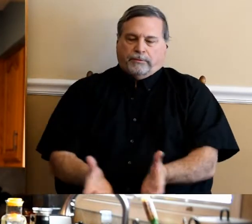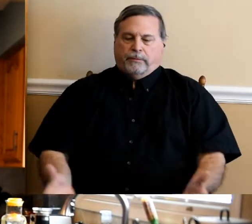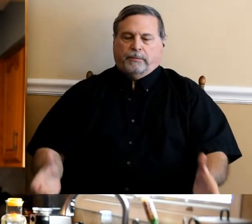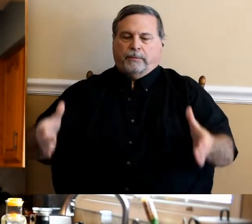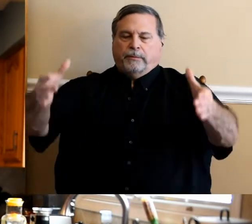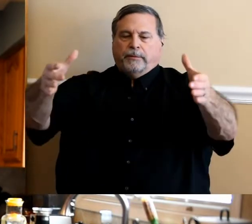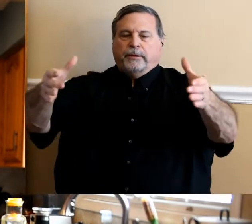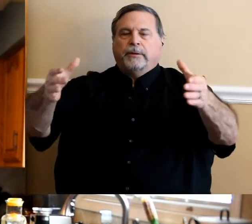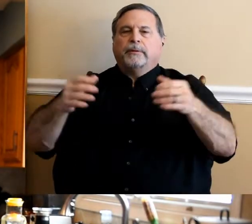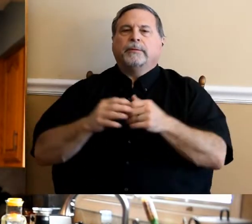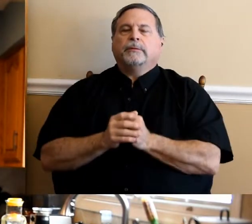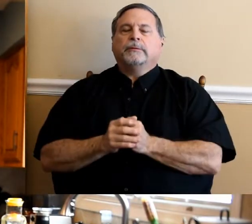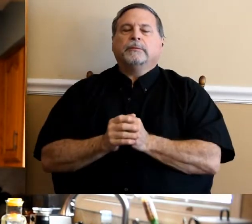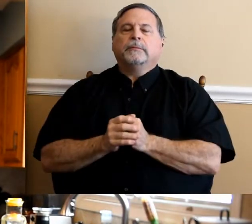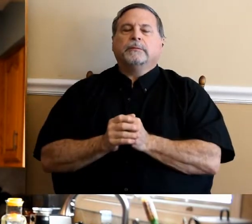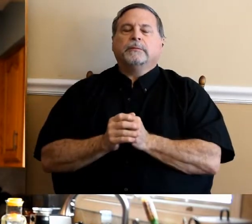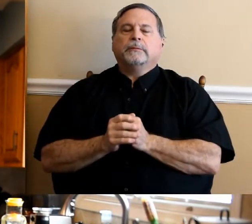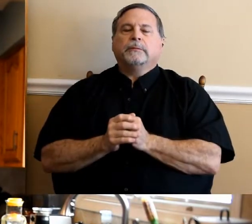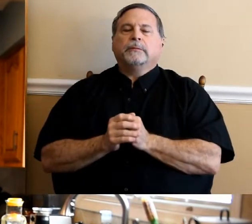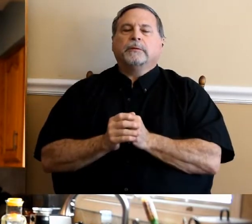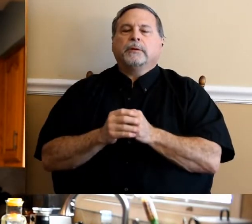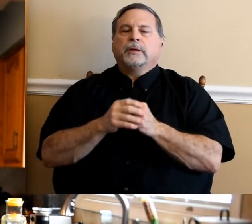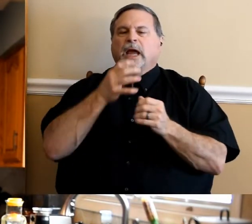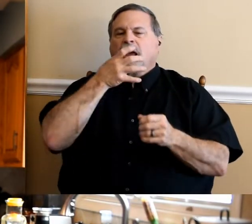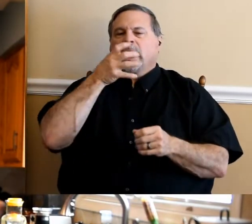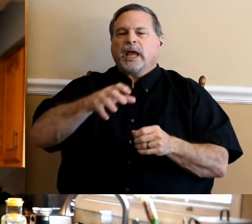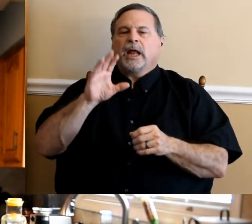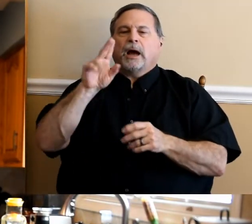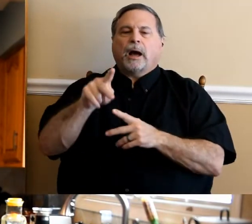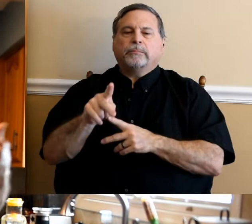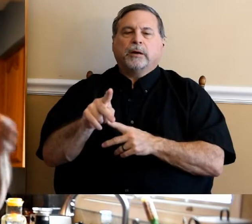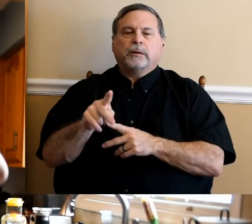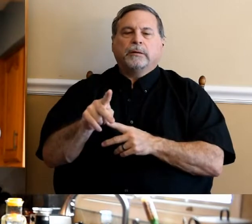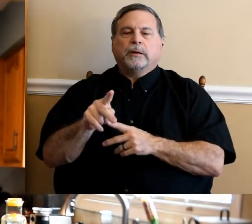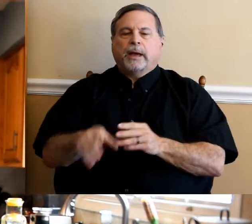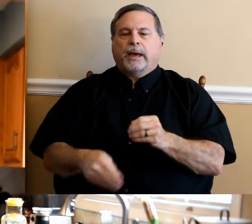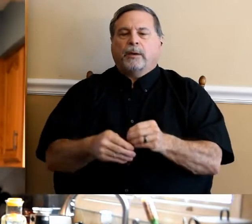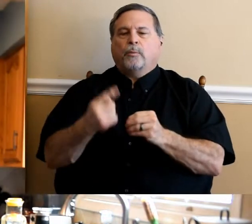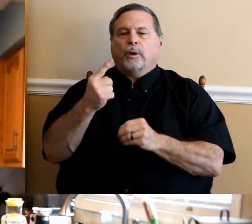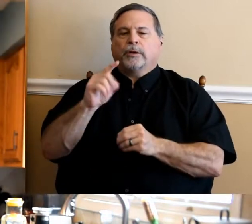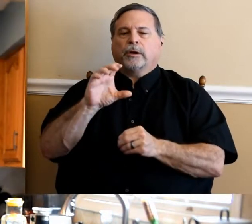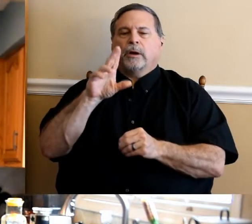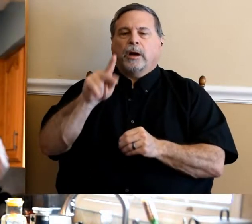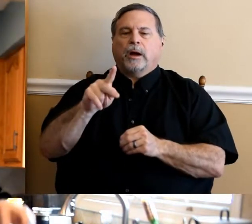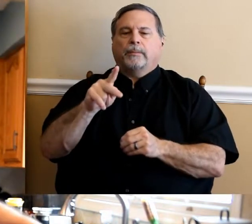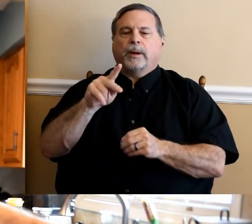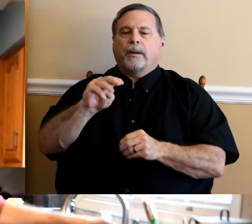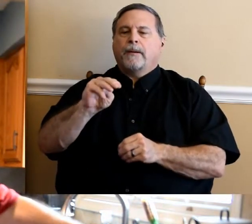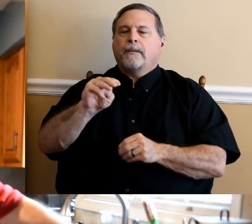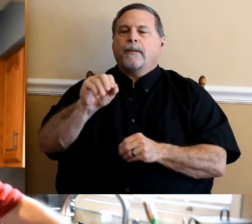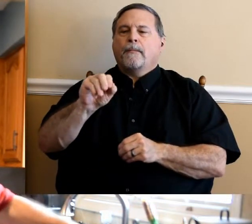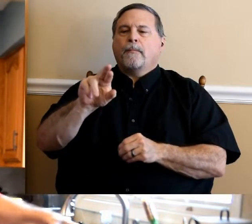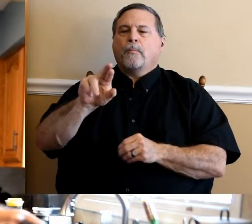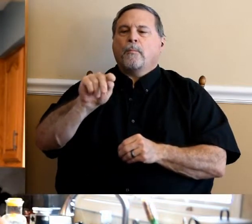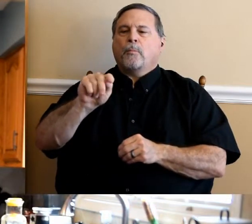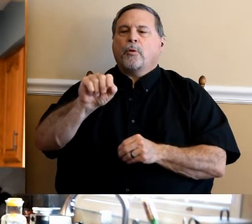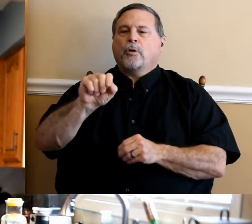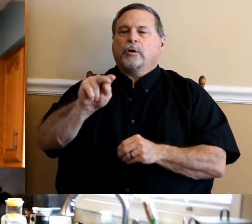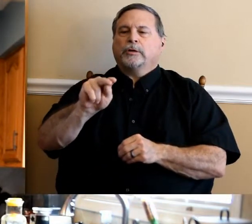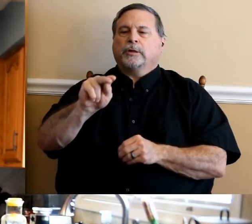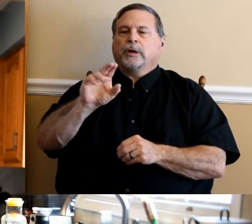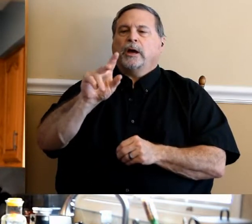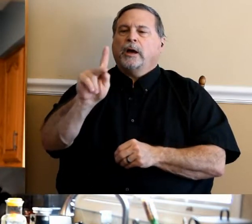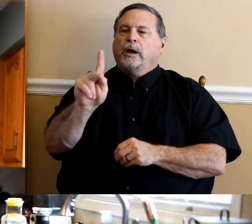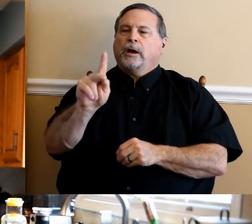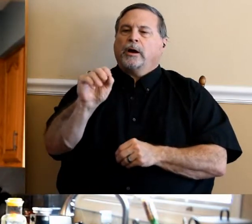a multi-quart pot. You're going to heat it up. You're going to throw in 1 cup of a Morton's kosher